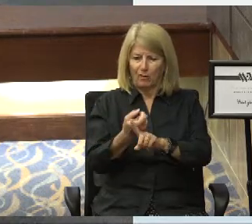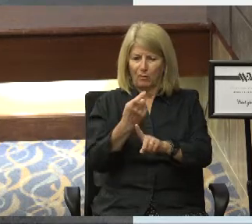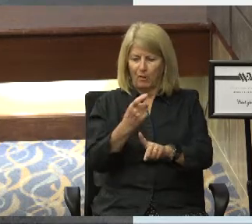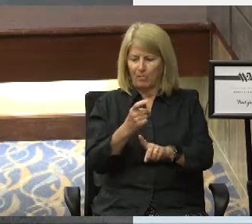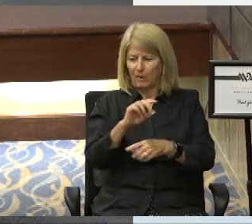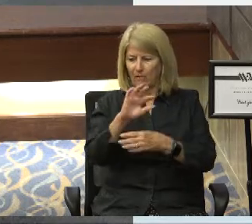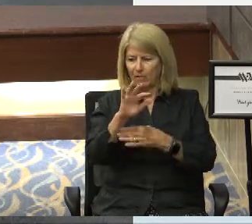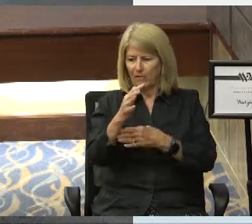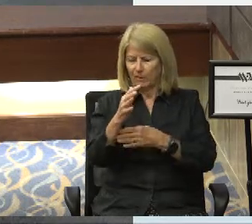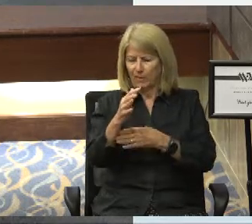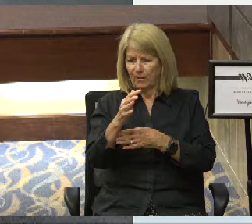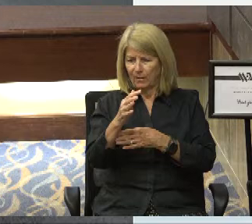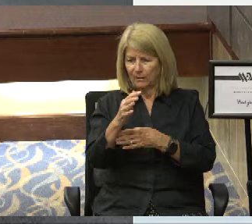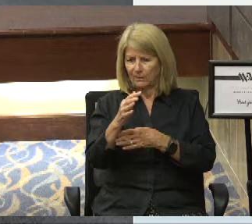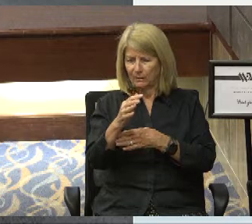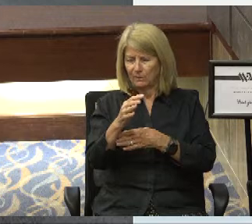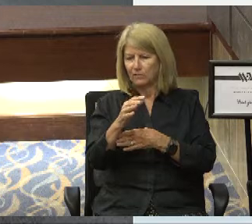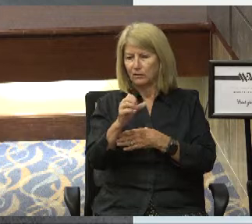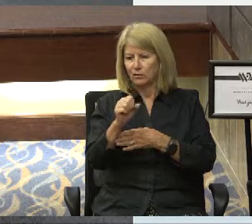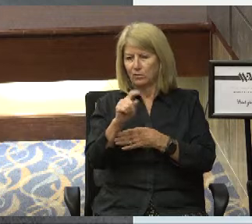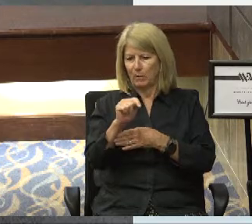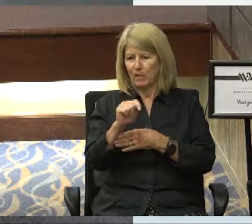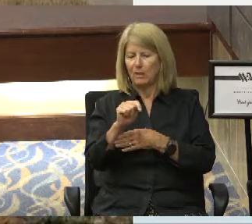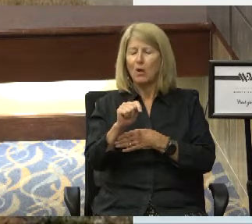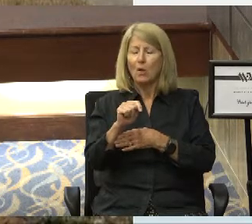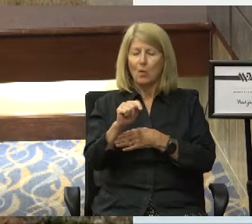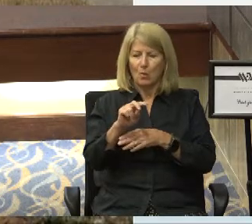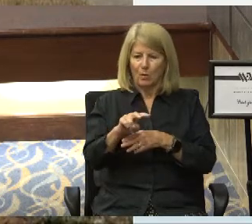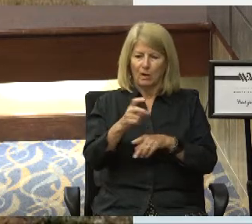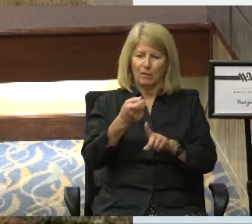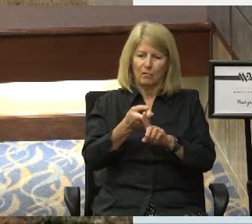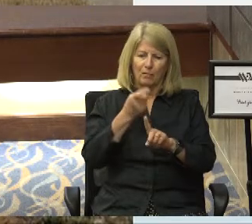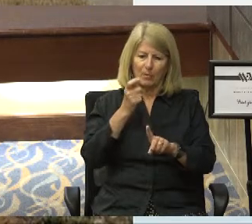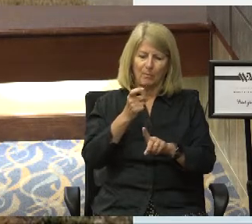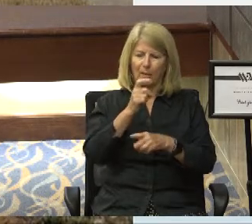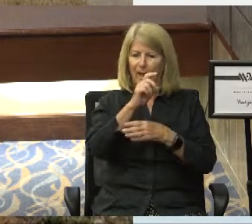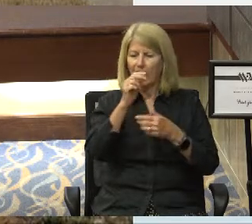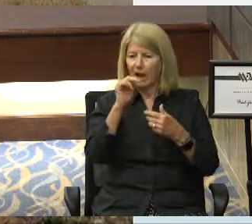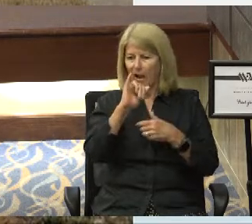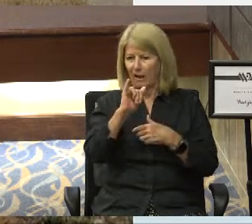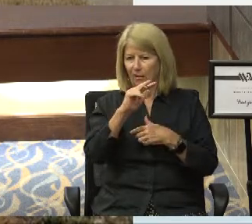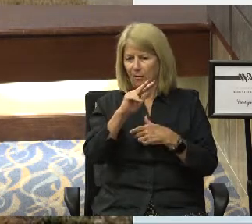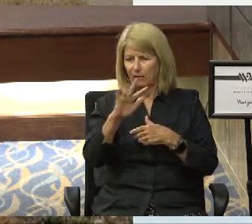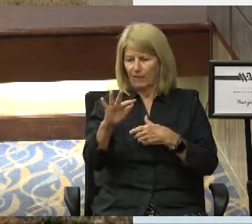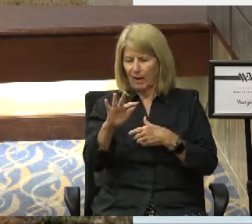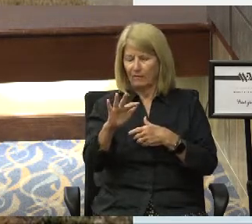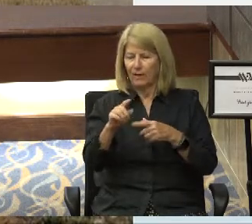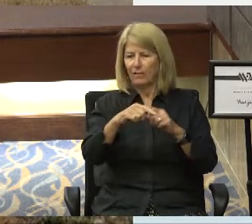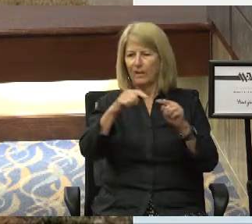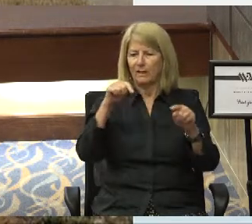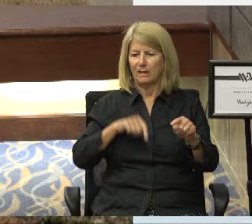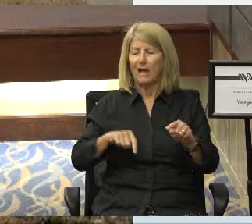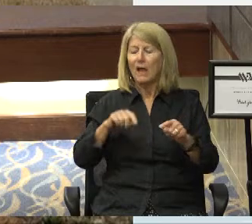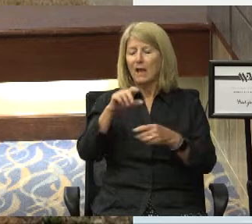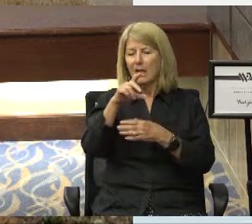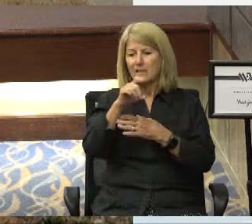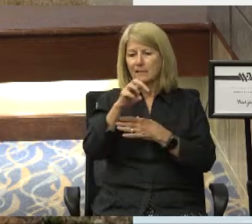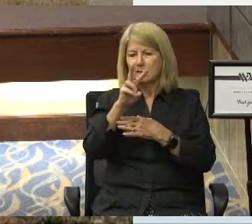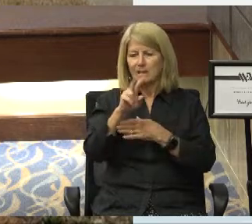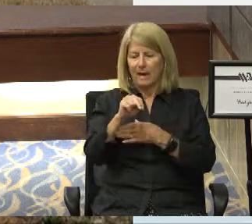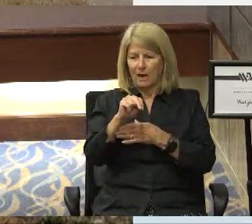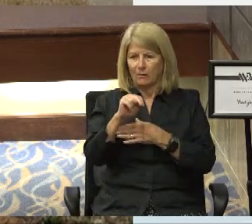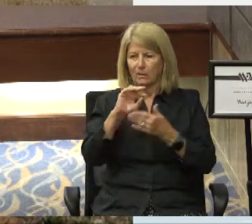And then this is looking back towards the interstate and then back towards downtown. So I would just point out that the